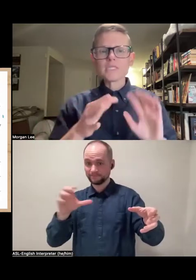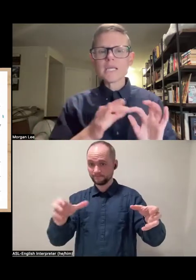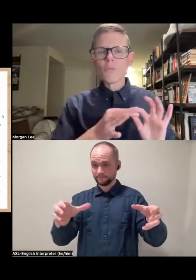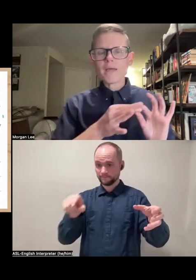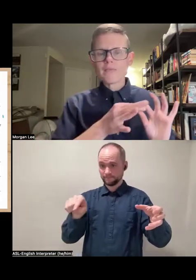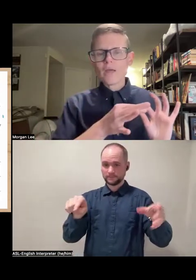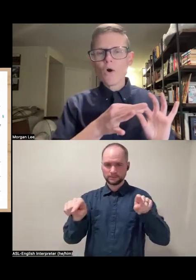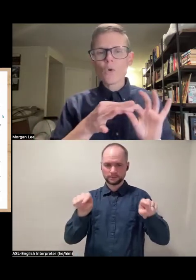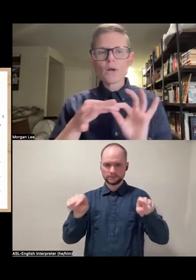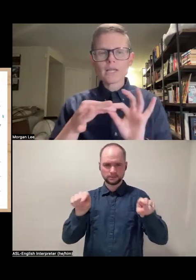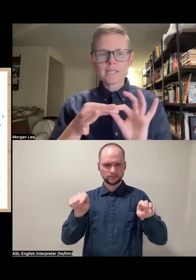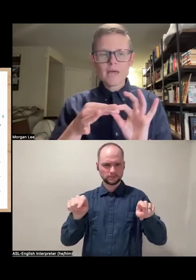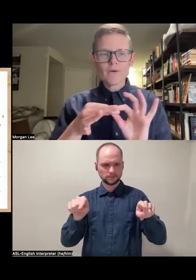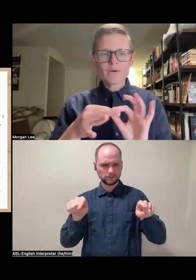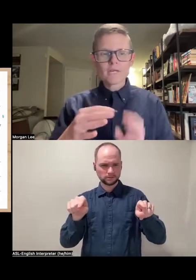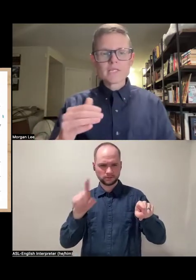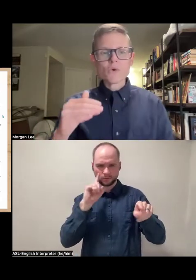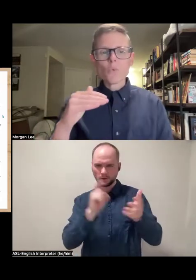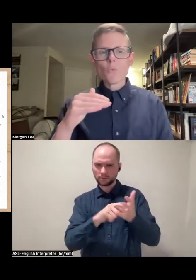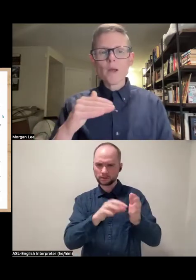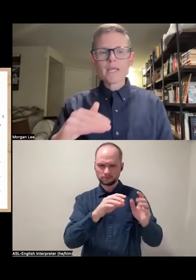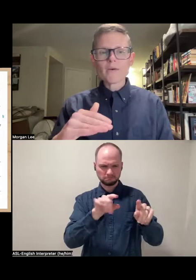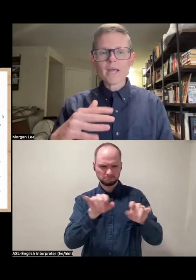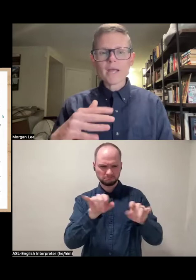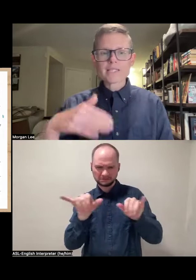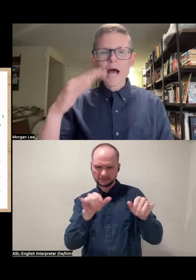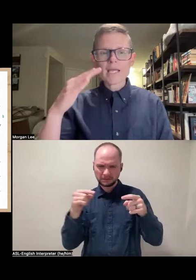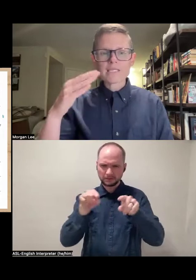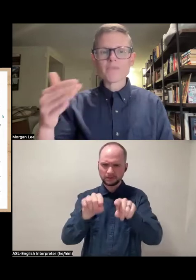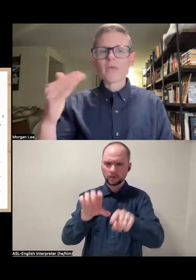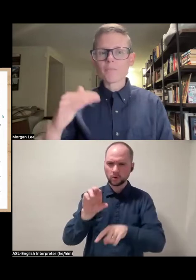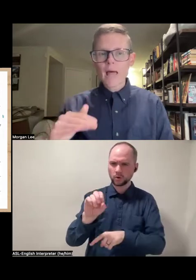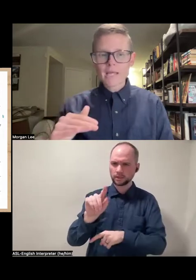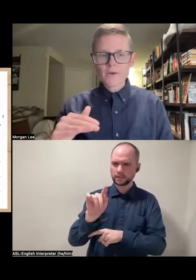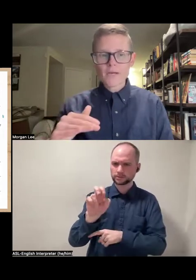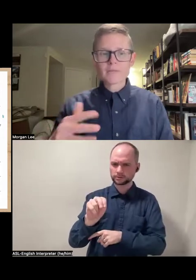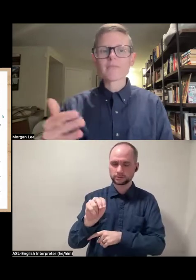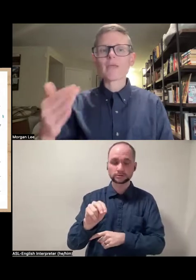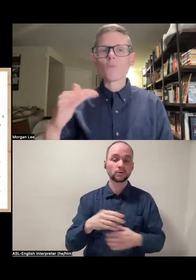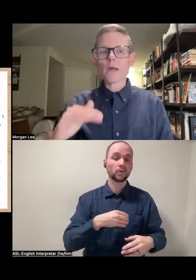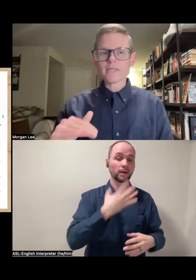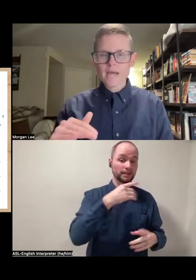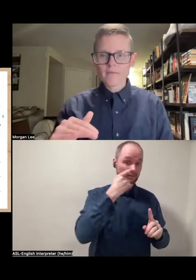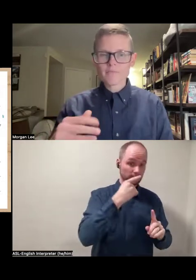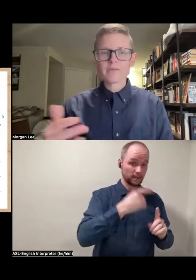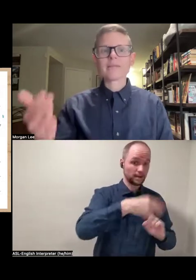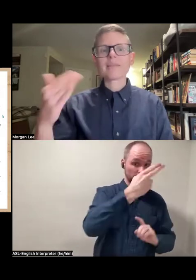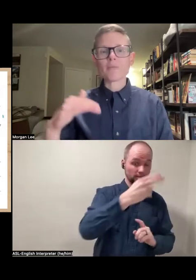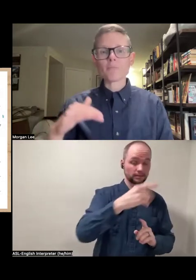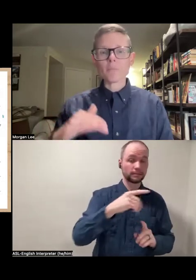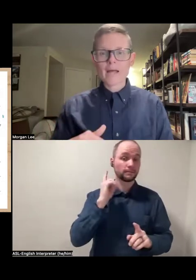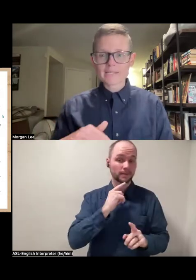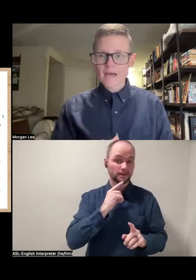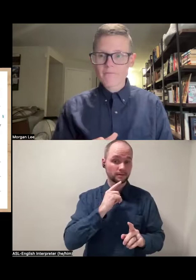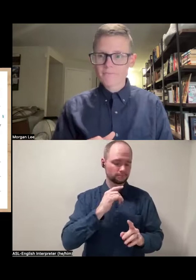you see a way that they all correlate together. So white hearing has the highest, then Black hearing, then white deaf,